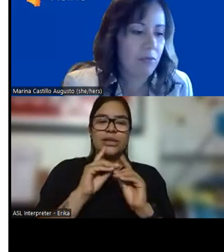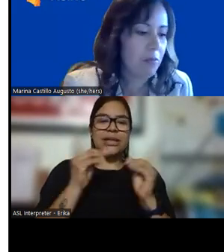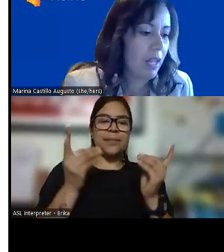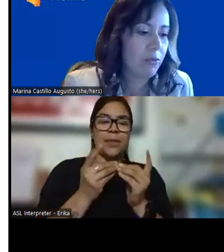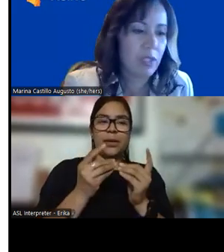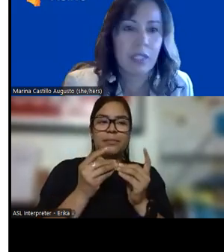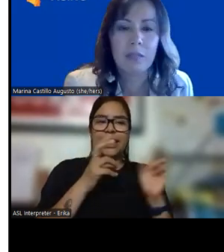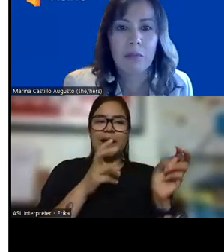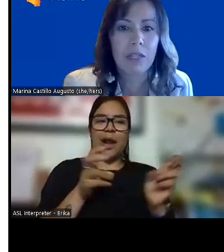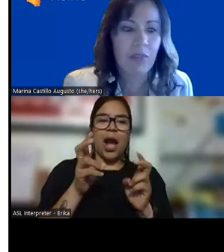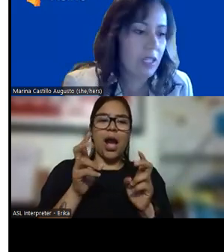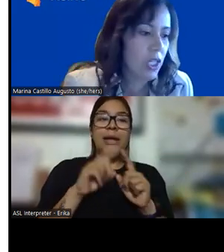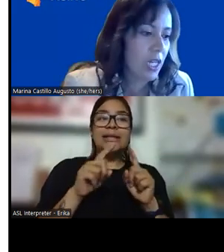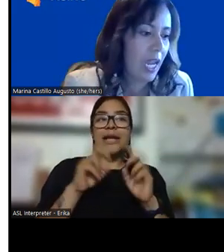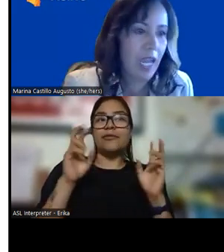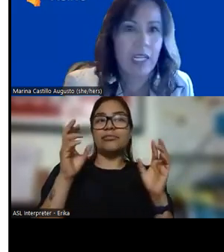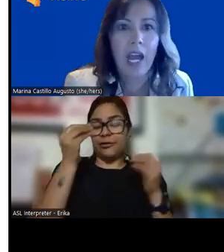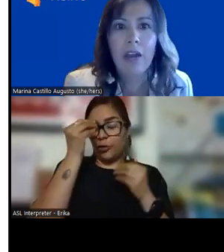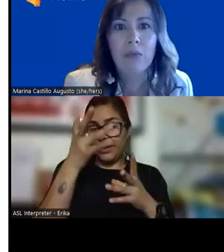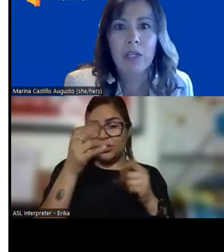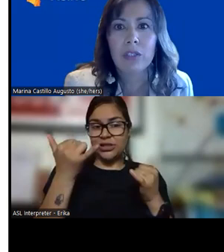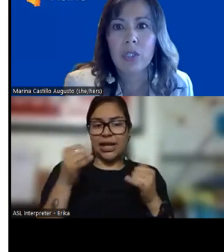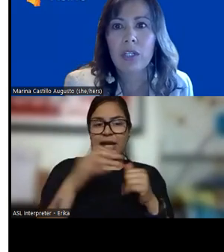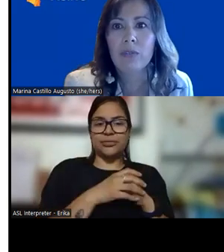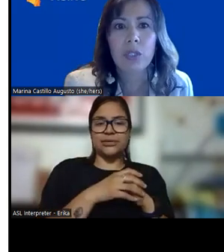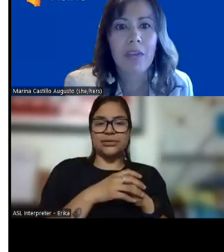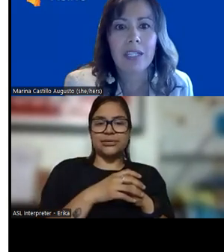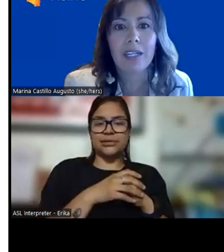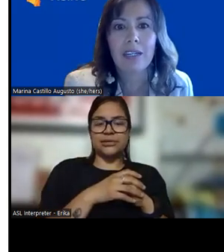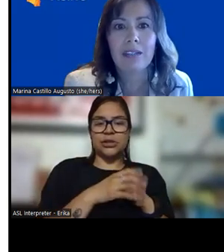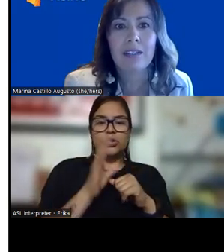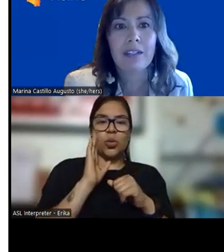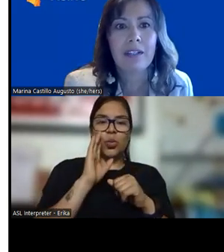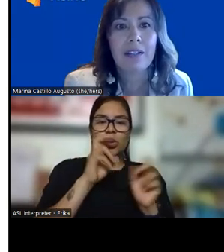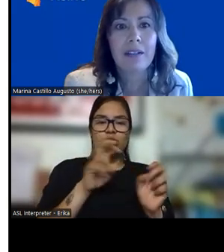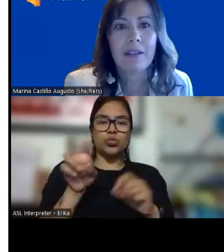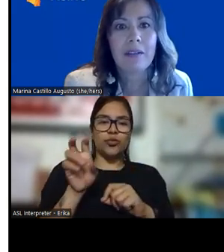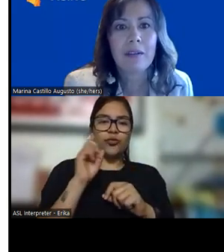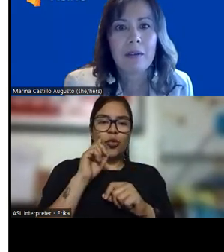updates from the California Department of Aging, and I will turn it over to Amanda.